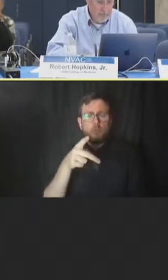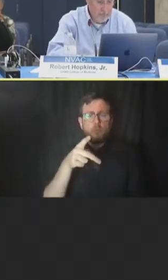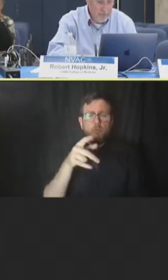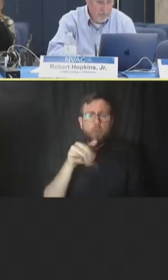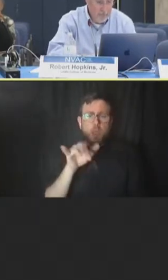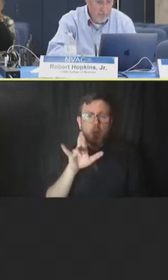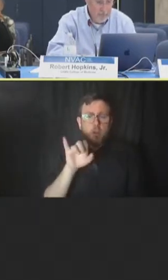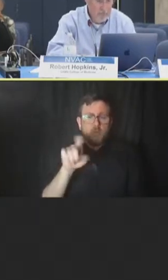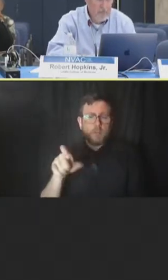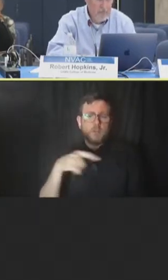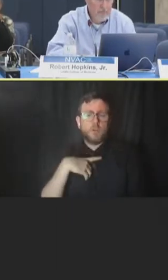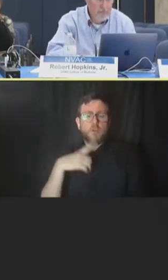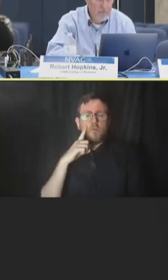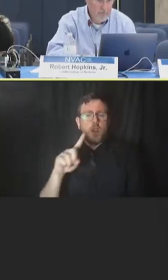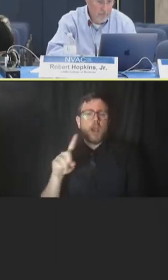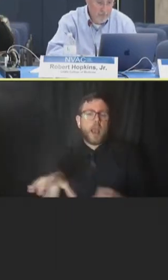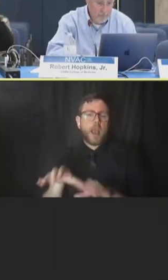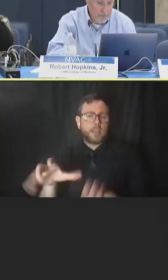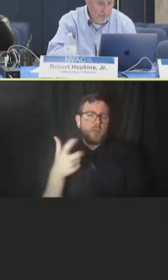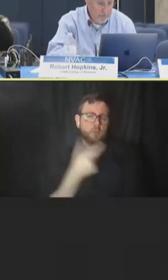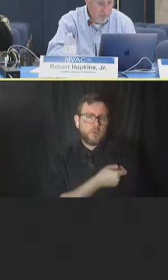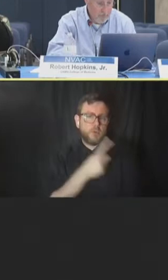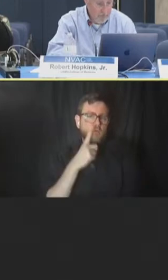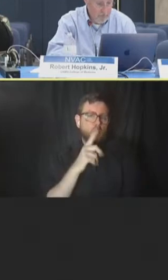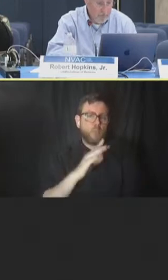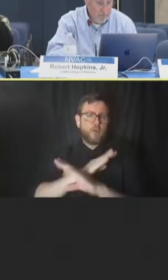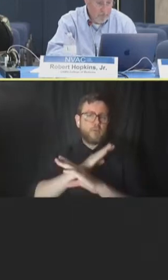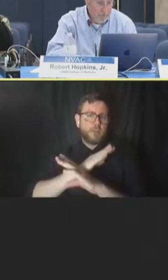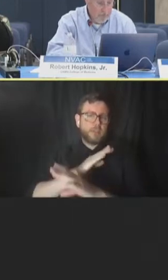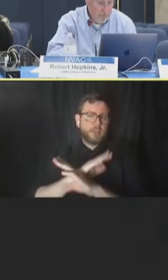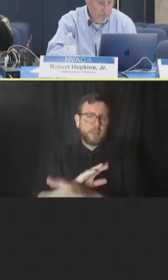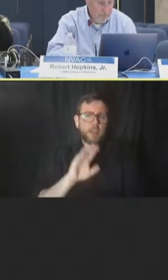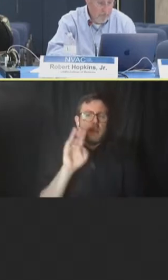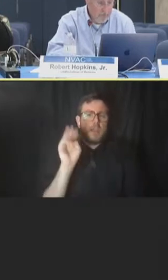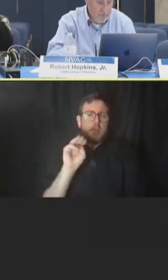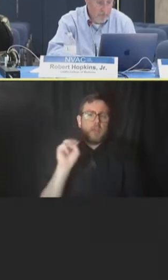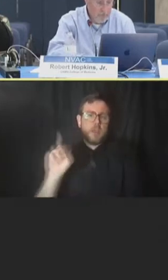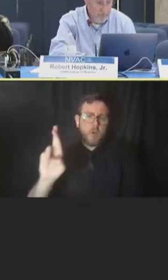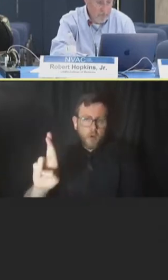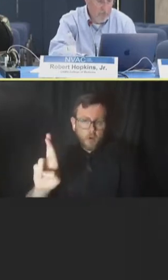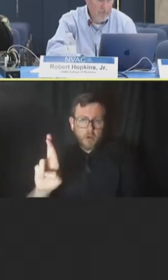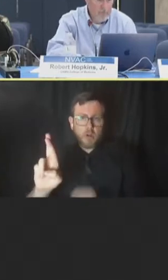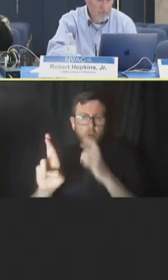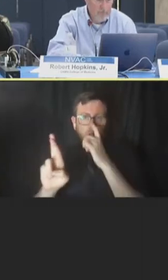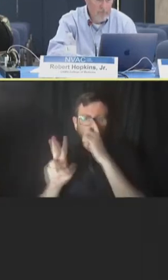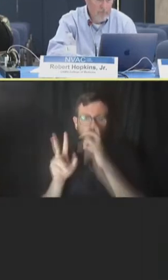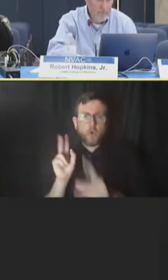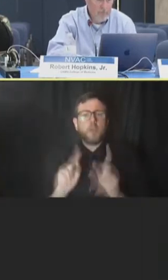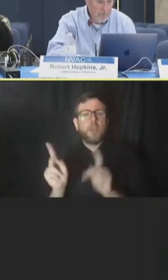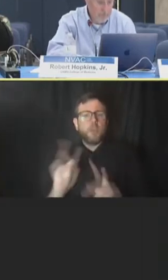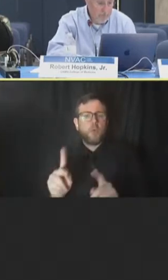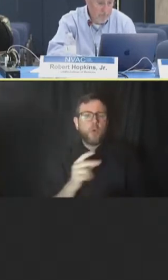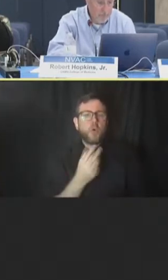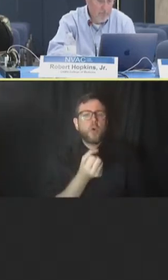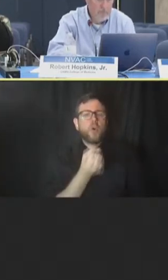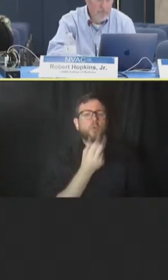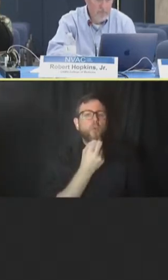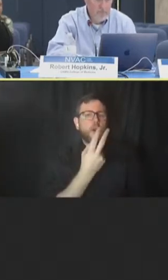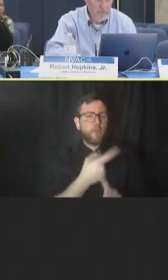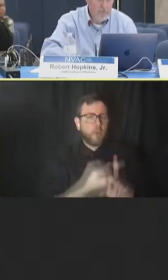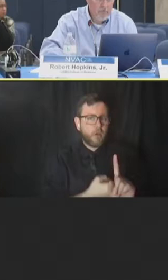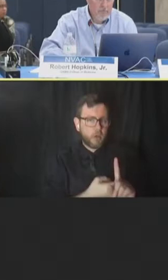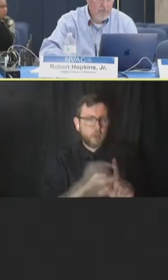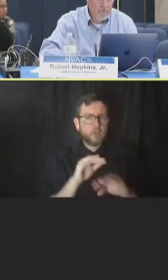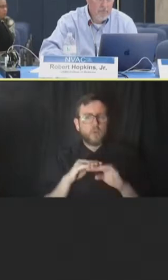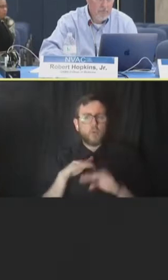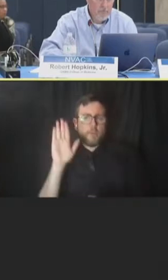active immunization for the prevention of measles, mumps, and rubella in individuals 12 months of age and older. This can be